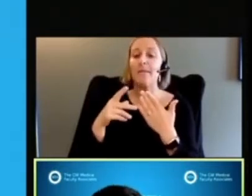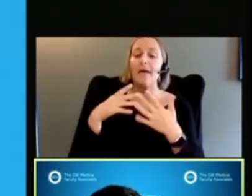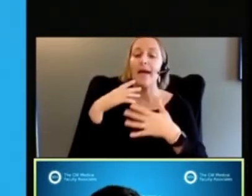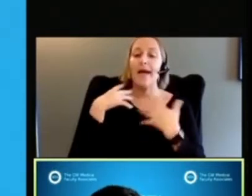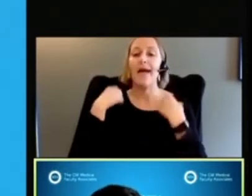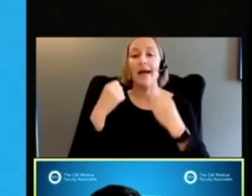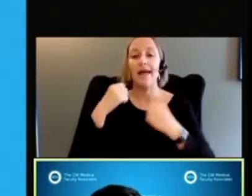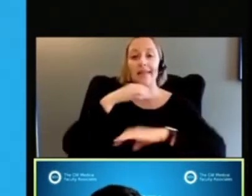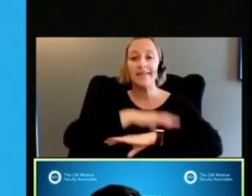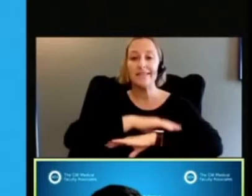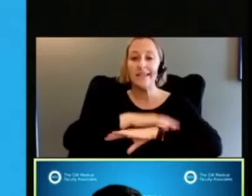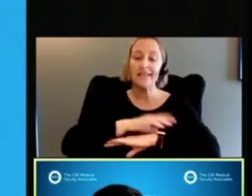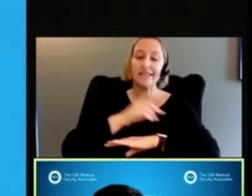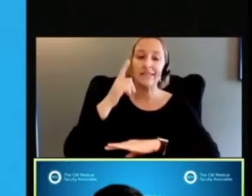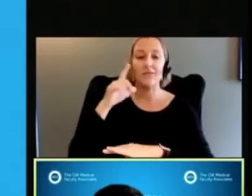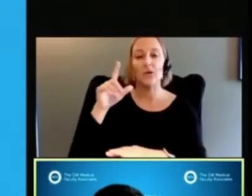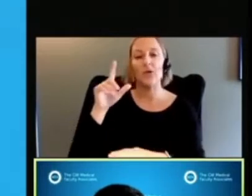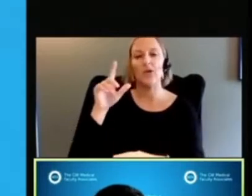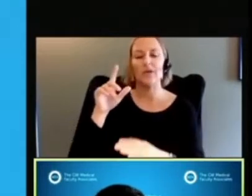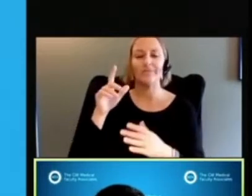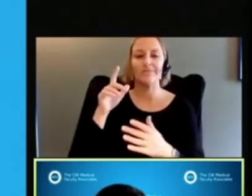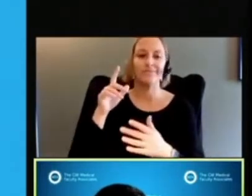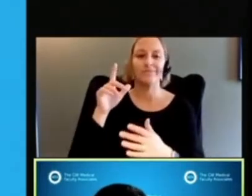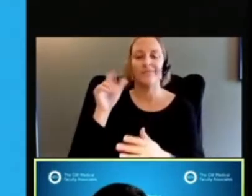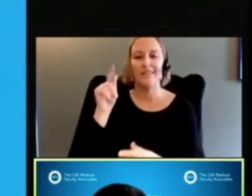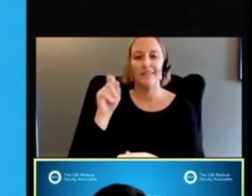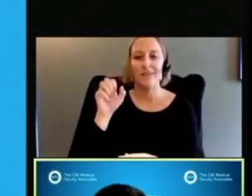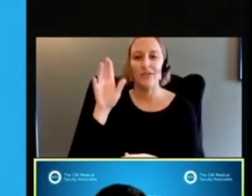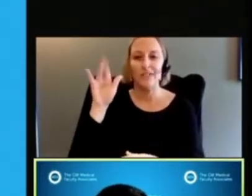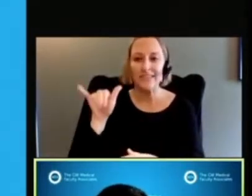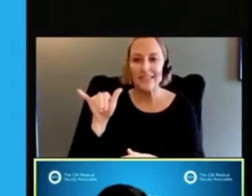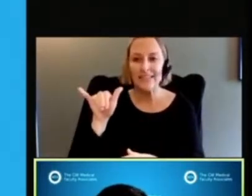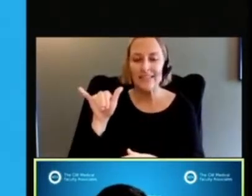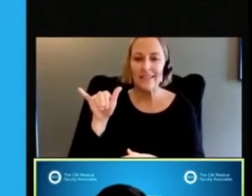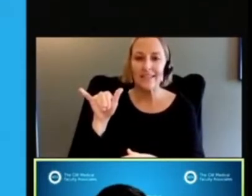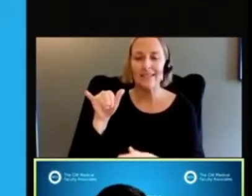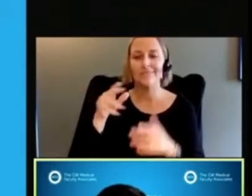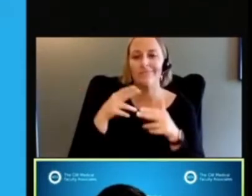pop-up, and we'll go into some more details about that. Next slide, please.